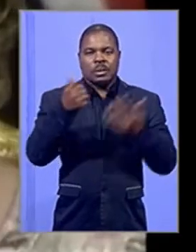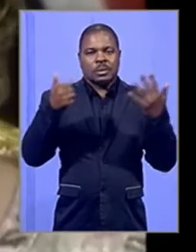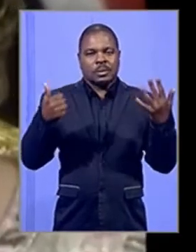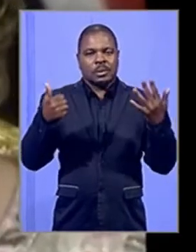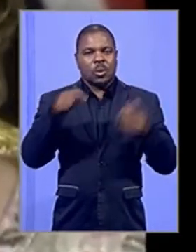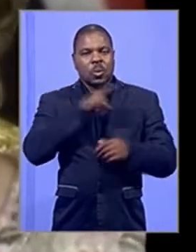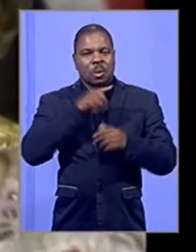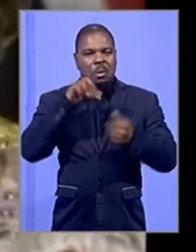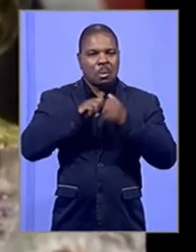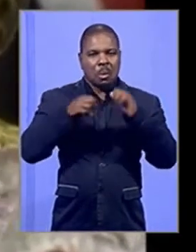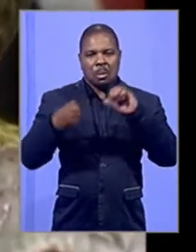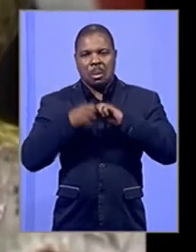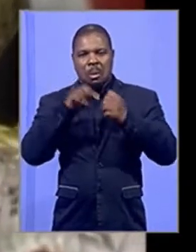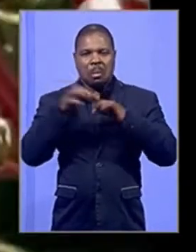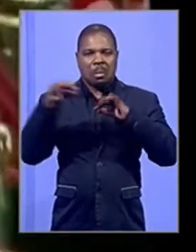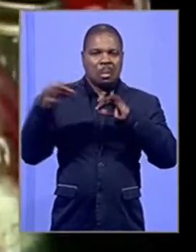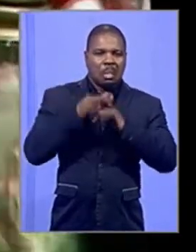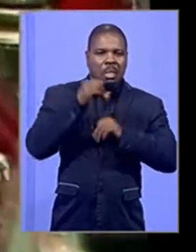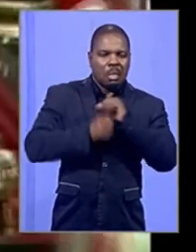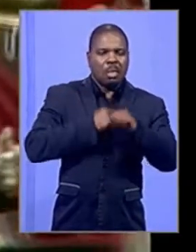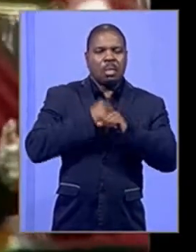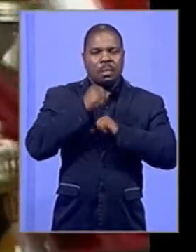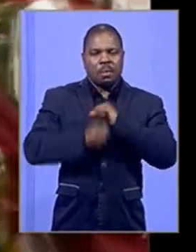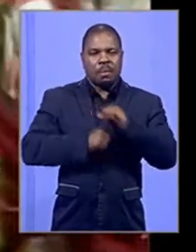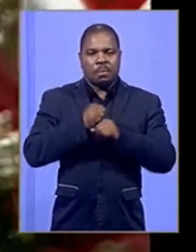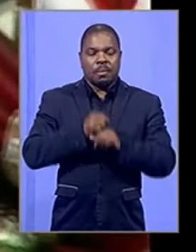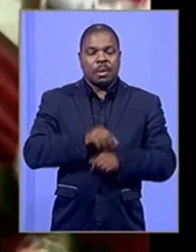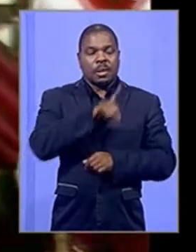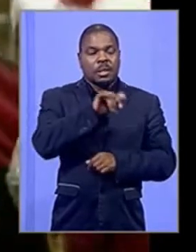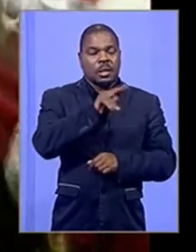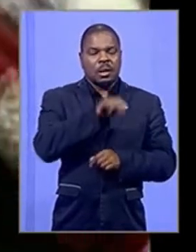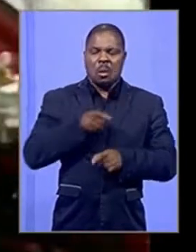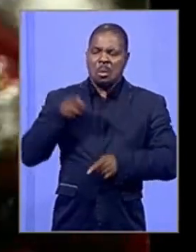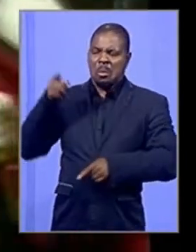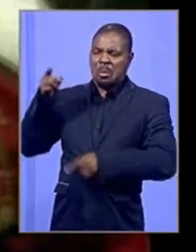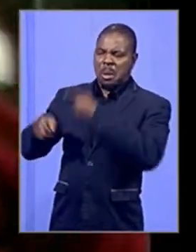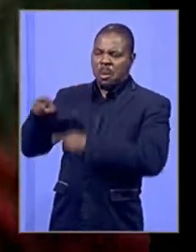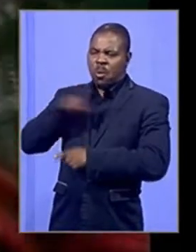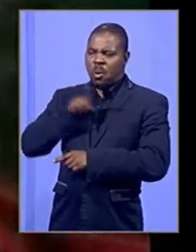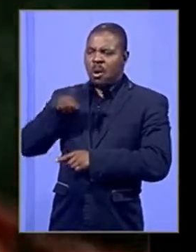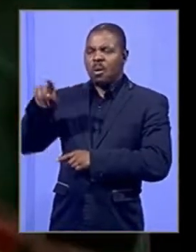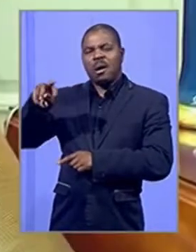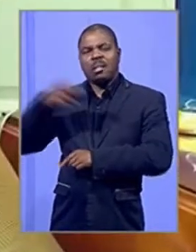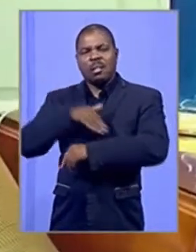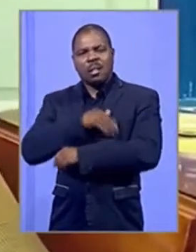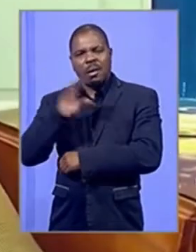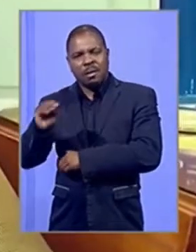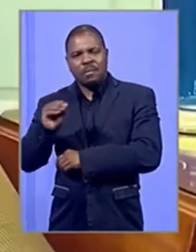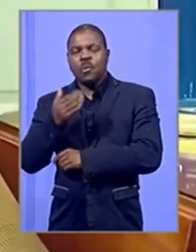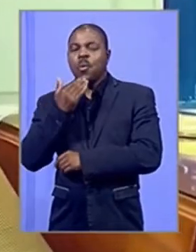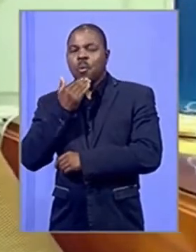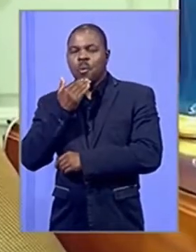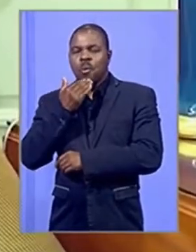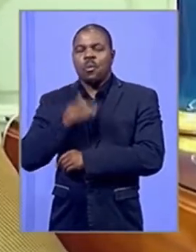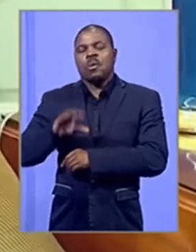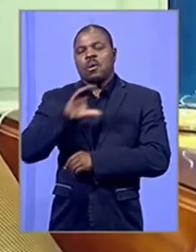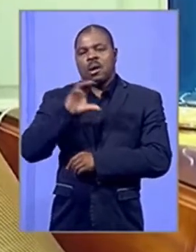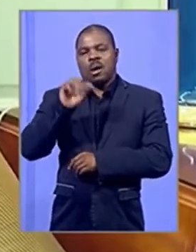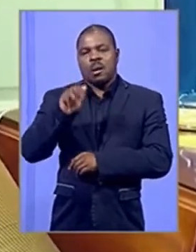gare ga mathata a bona lenyalo mengwagangwaga. Diana be a sola Charles ka go gana go fedisa kamano ya gagwe ya kgale le molekane wa gagwe wa